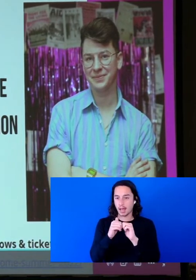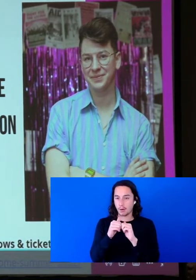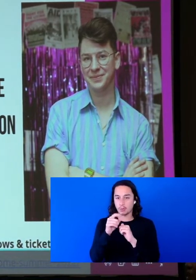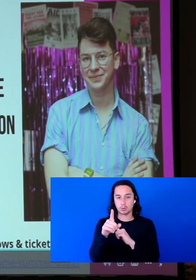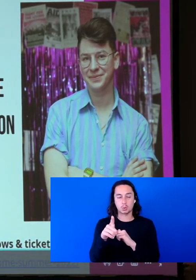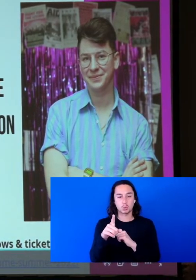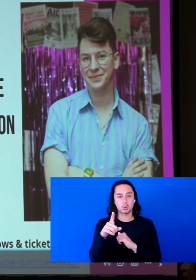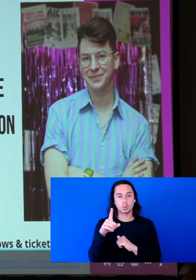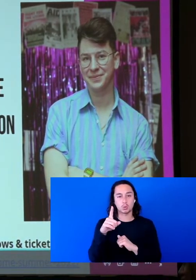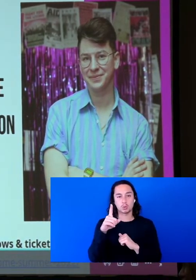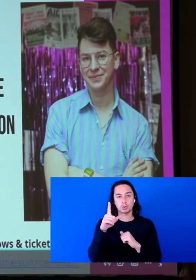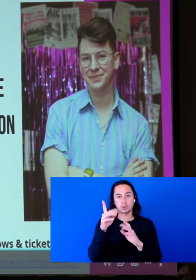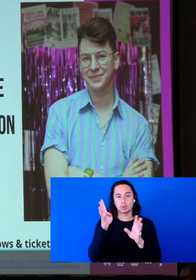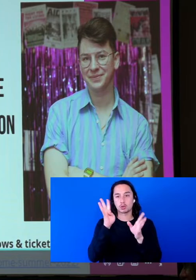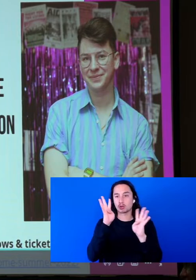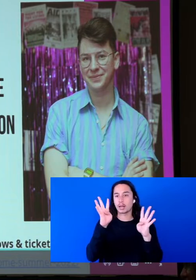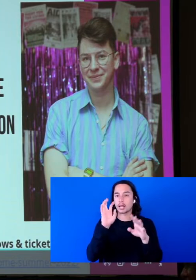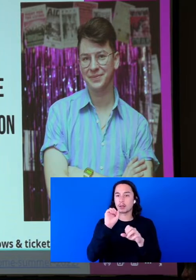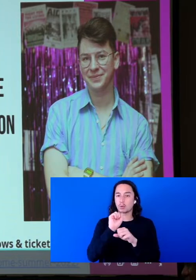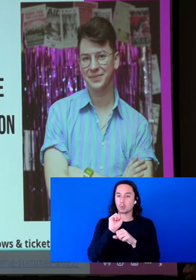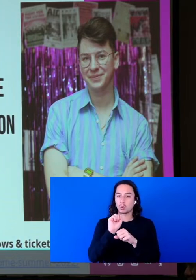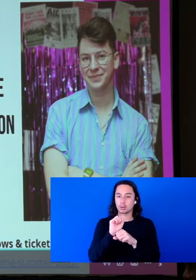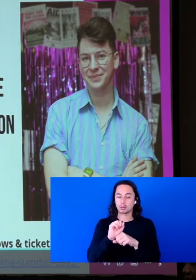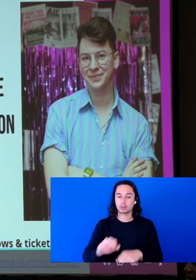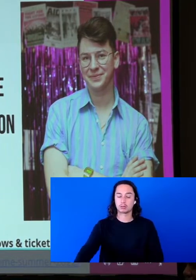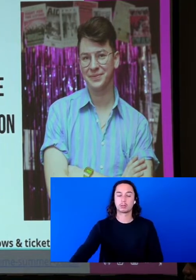you create if you're working with canonical or scripted work.